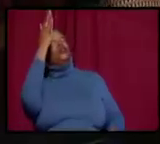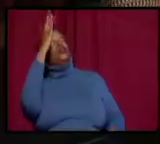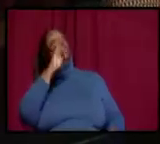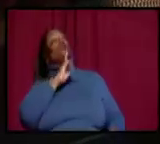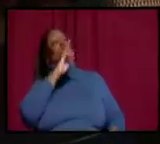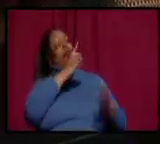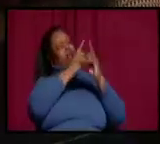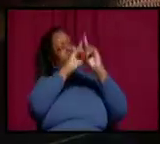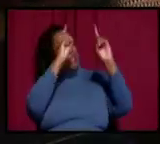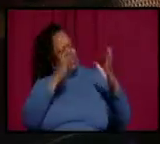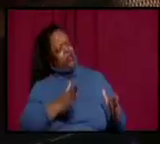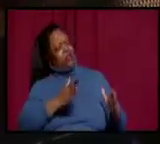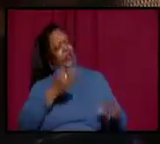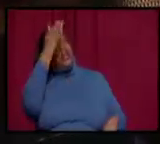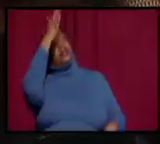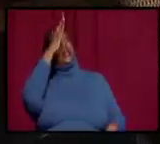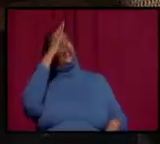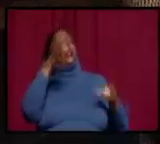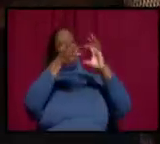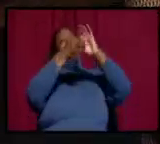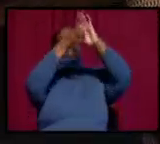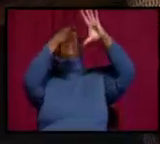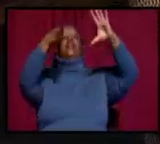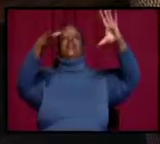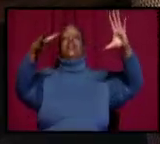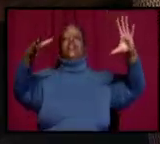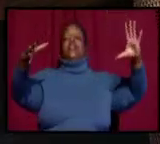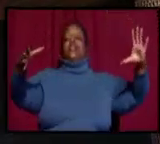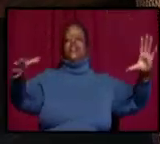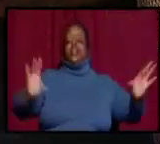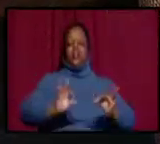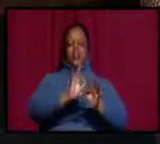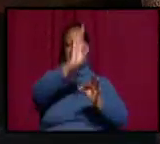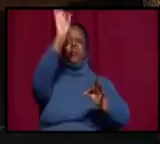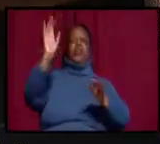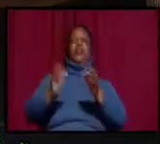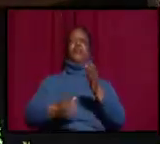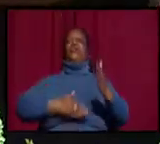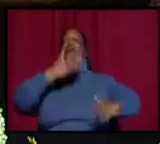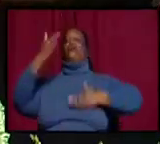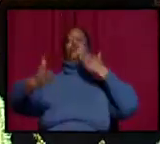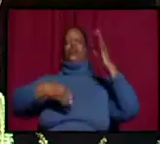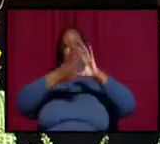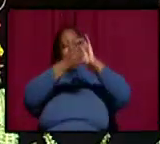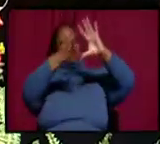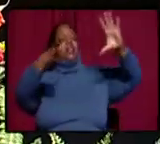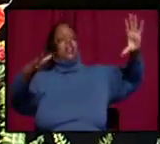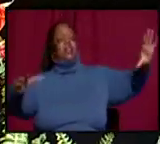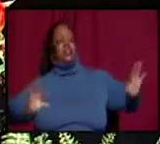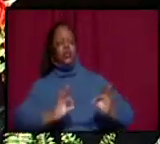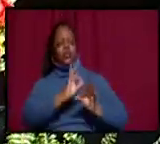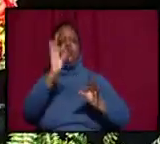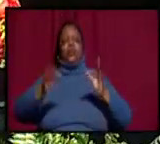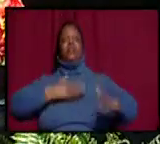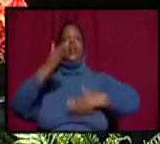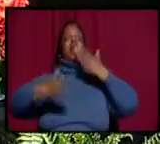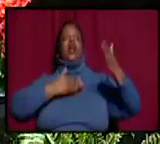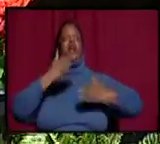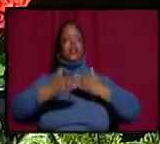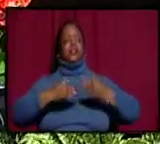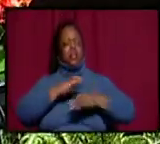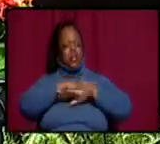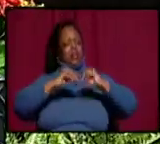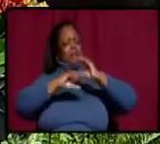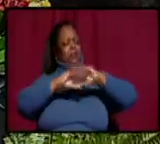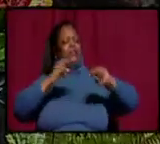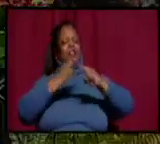a deliverer. God, release the spirit of joy. Release the spirit of compassion and happiness in the